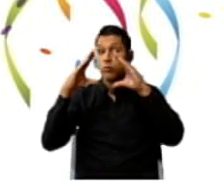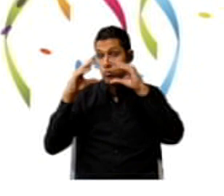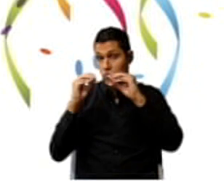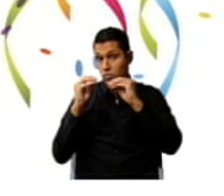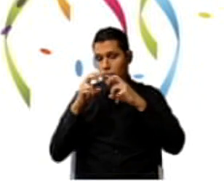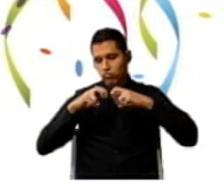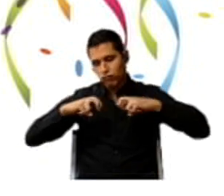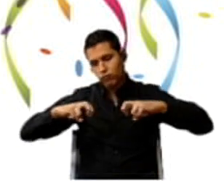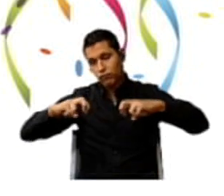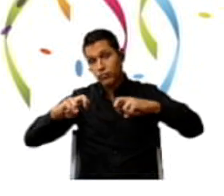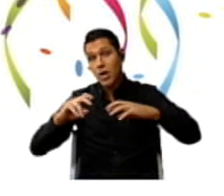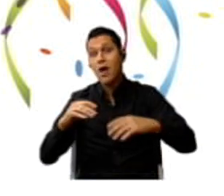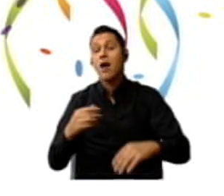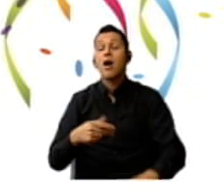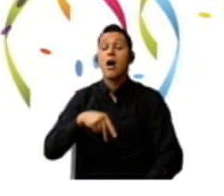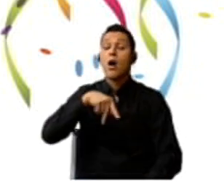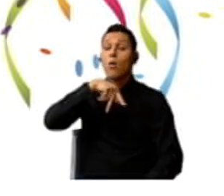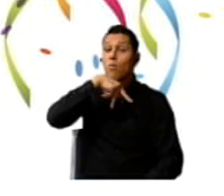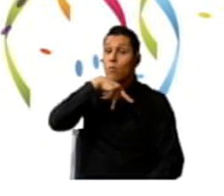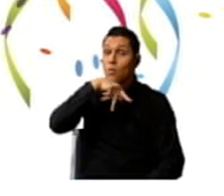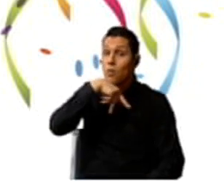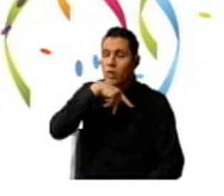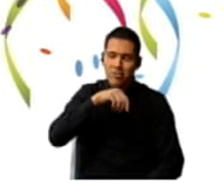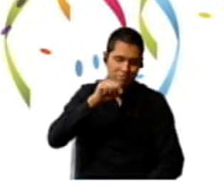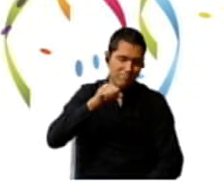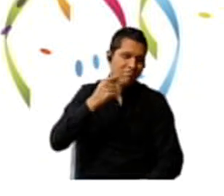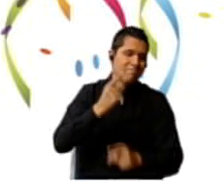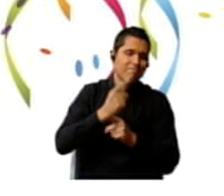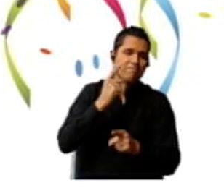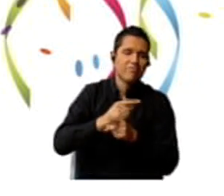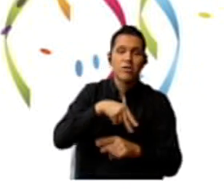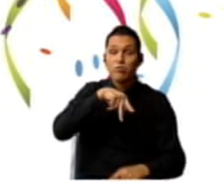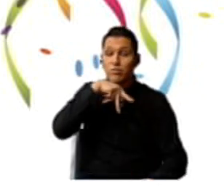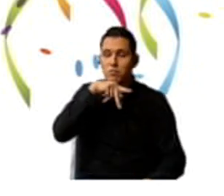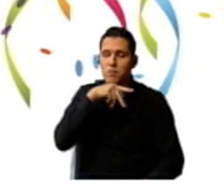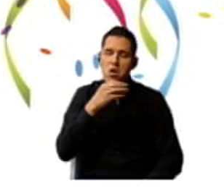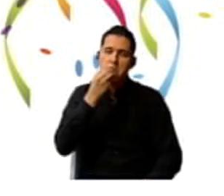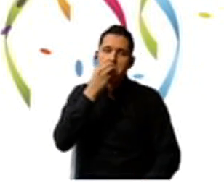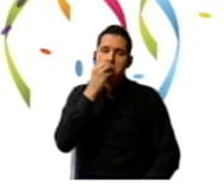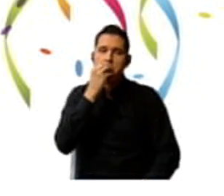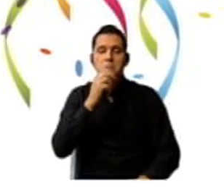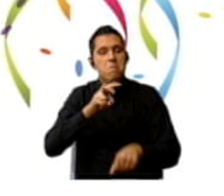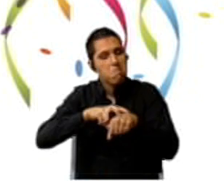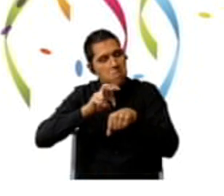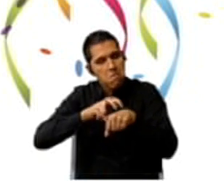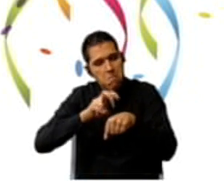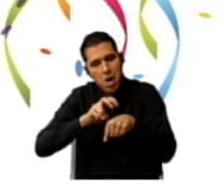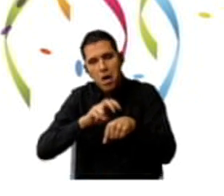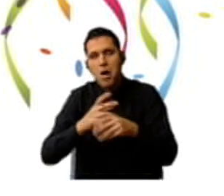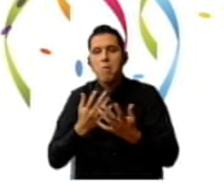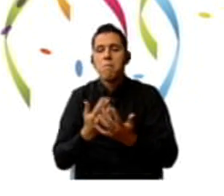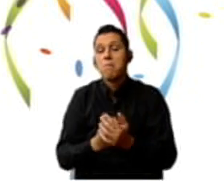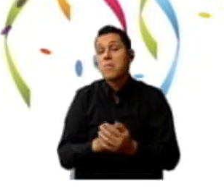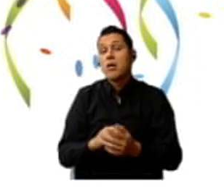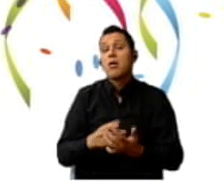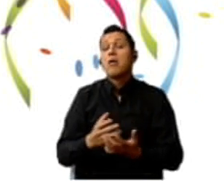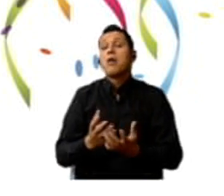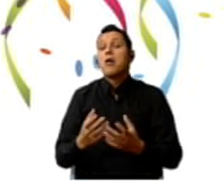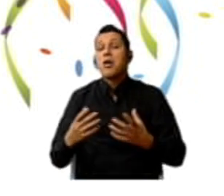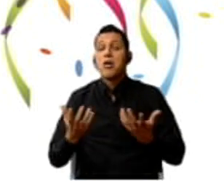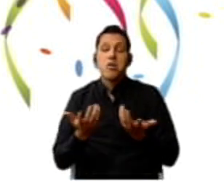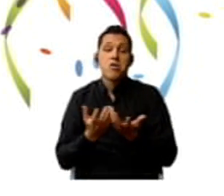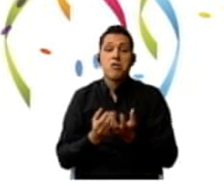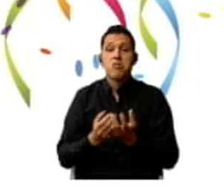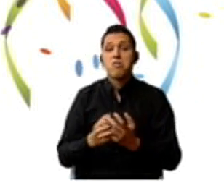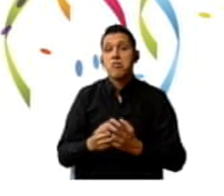turkey. Poor turkeys! Yes, I know. They eat potatoes, pumpkin pie, and cranberries. Do